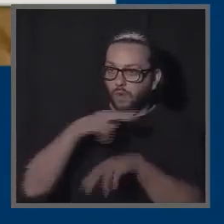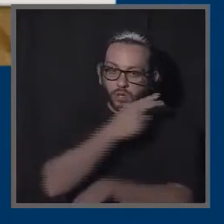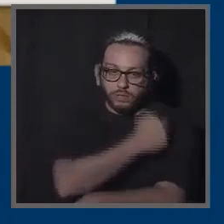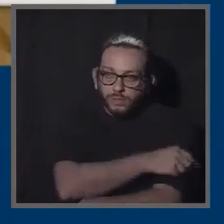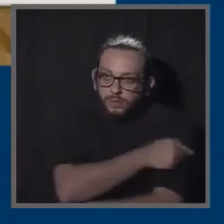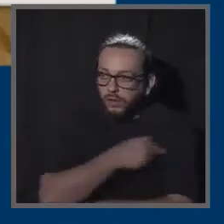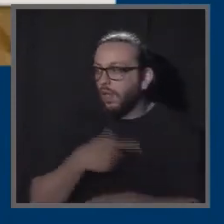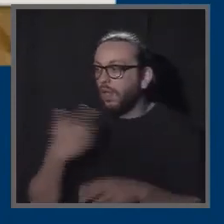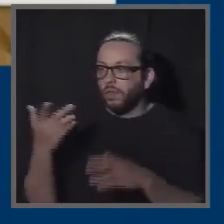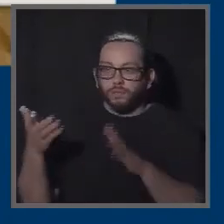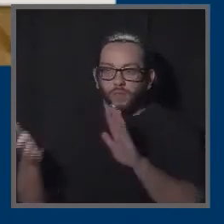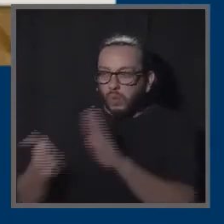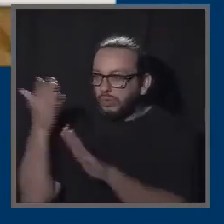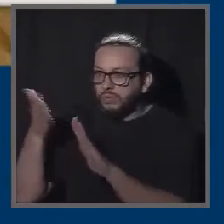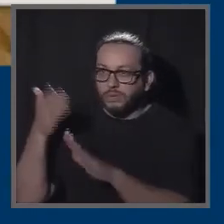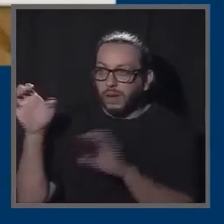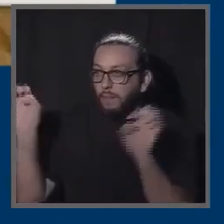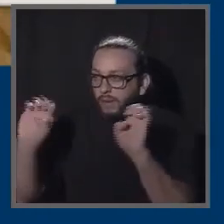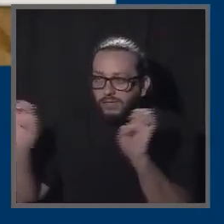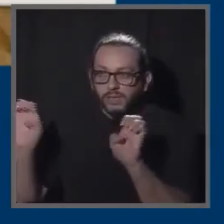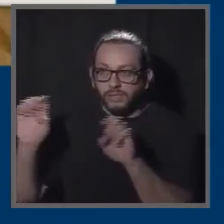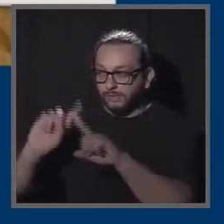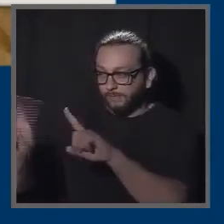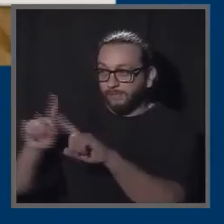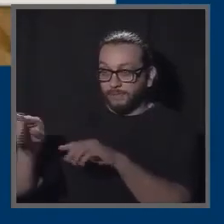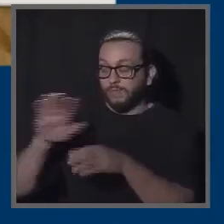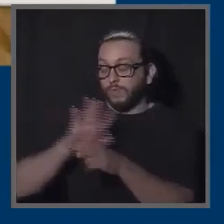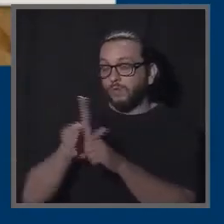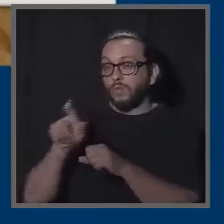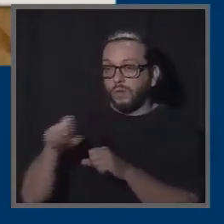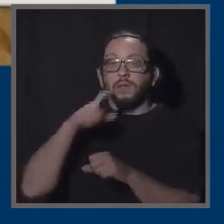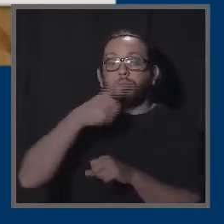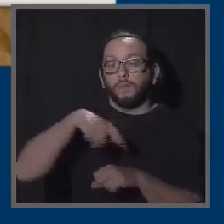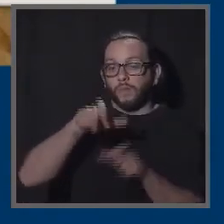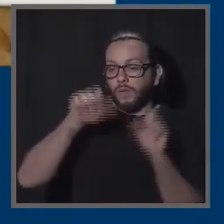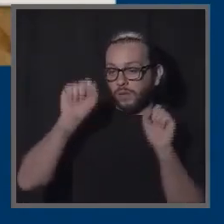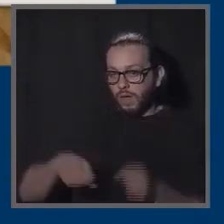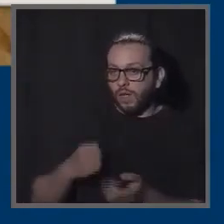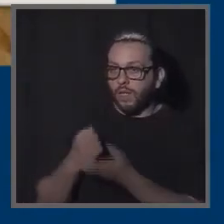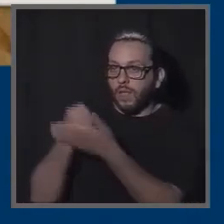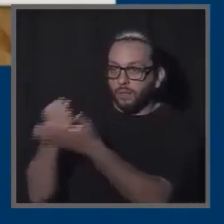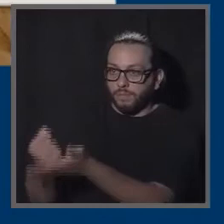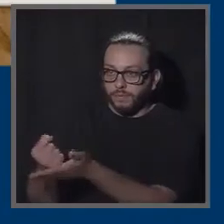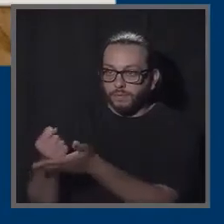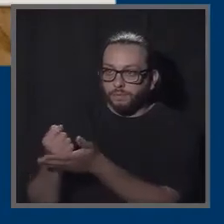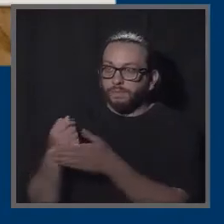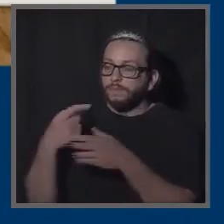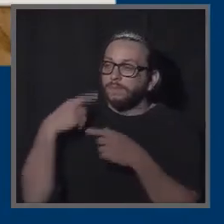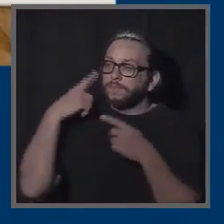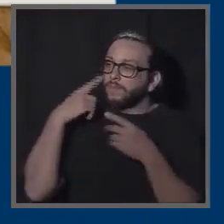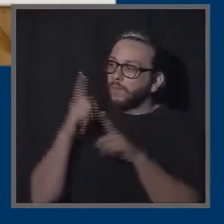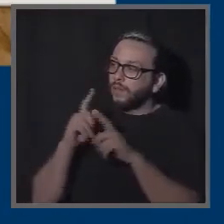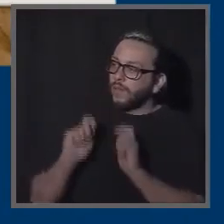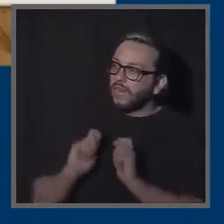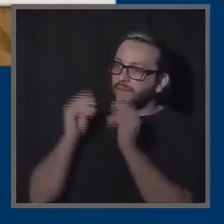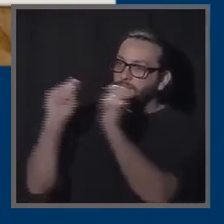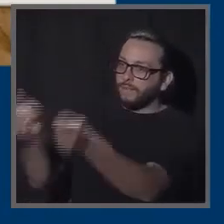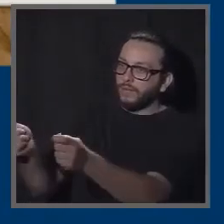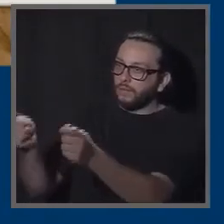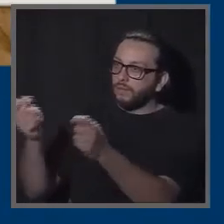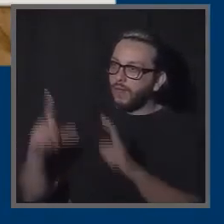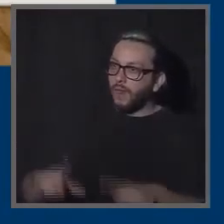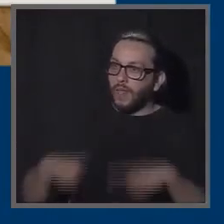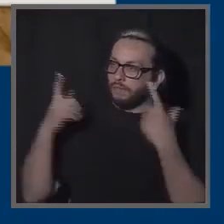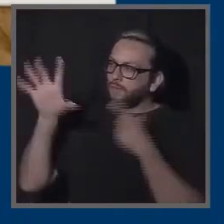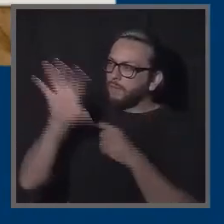to respond to the pandemic. So COVID has given new visibility to all of the ways that we care for